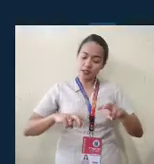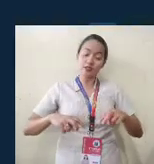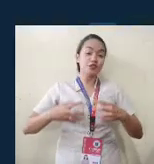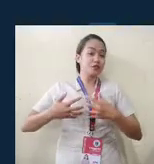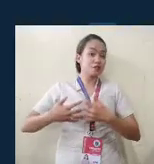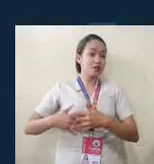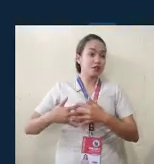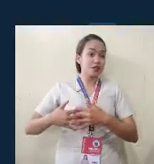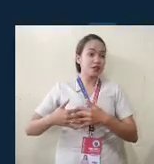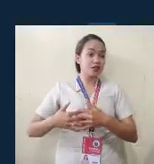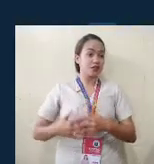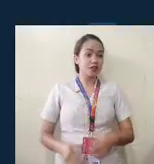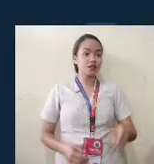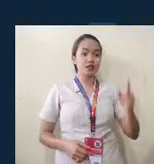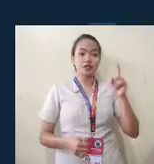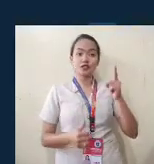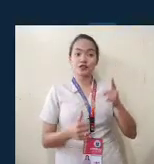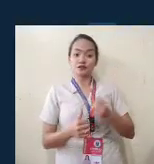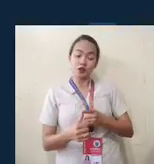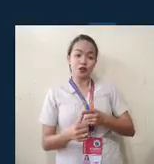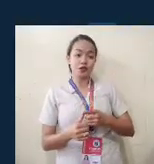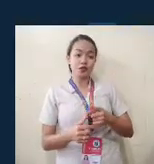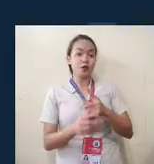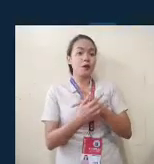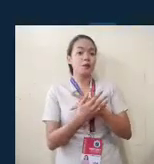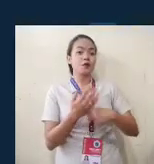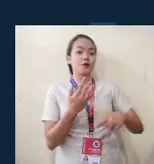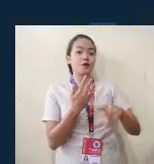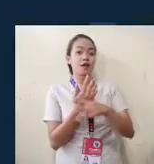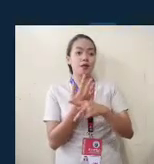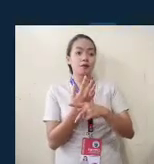first programmable mechanical computer.